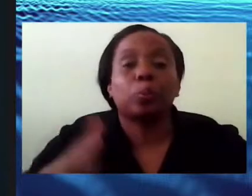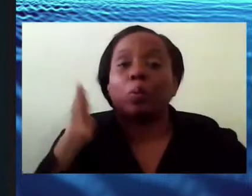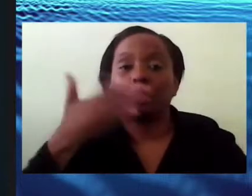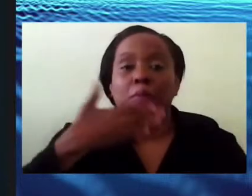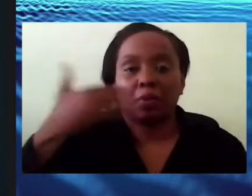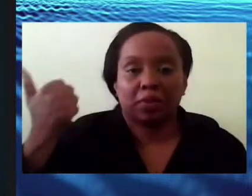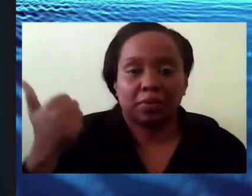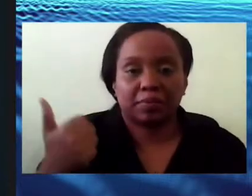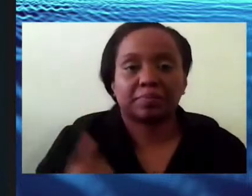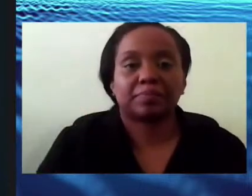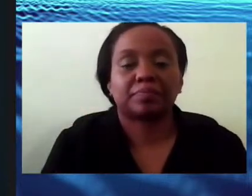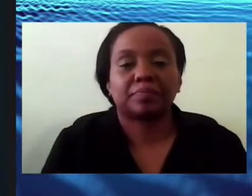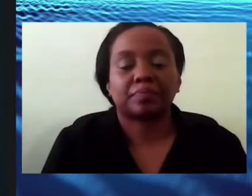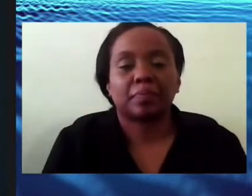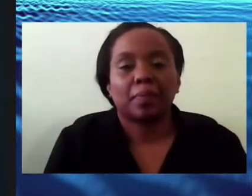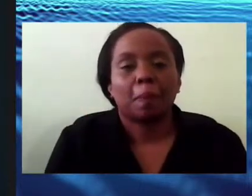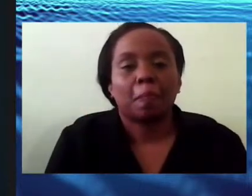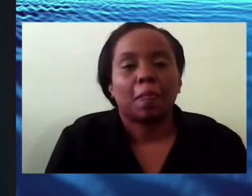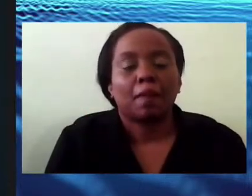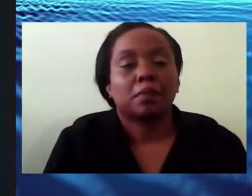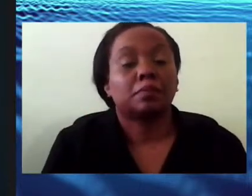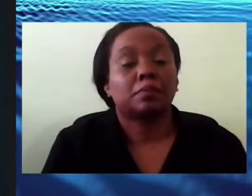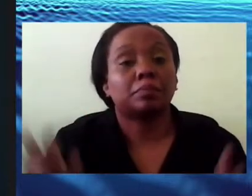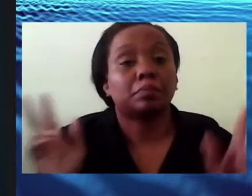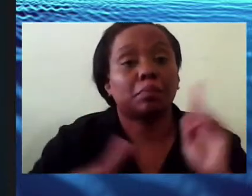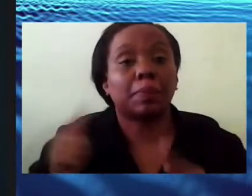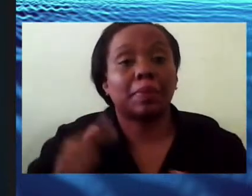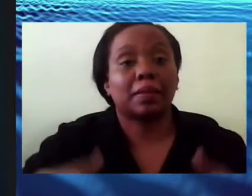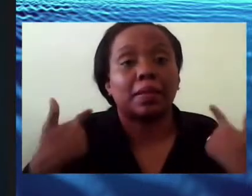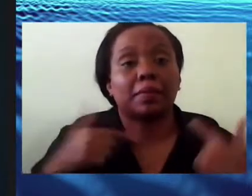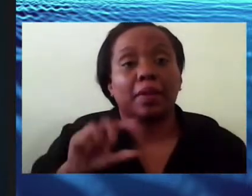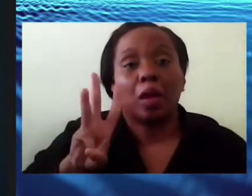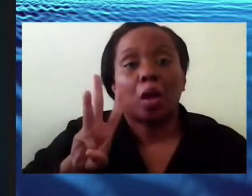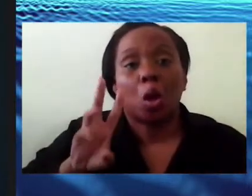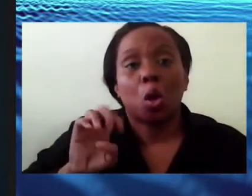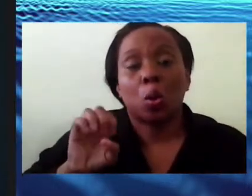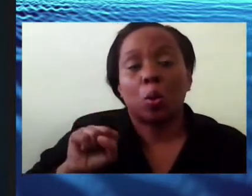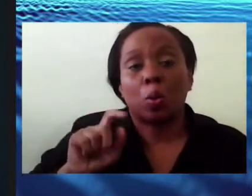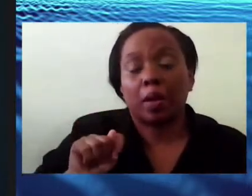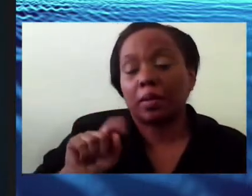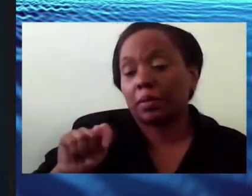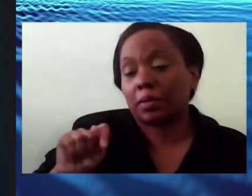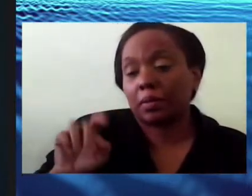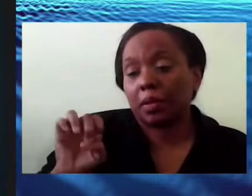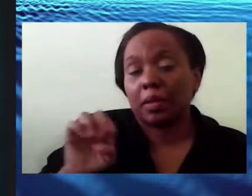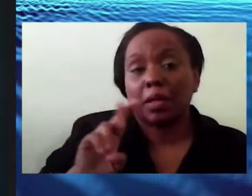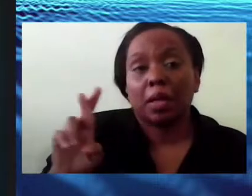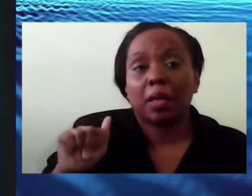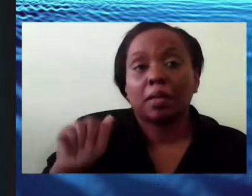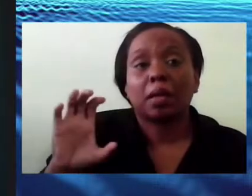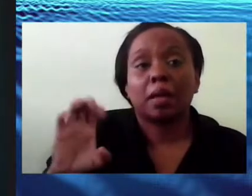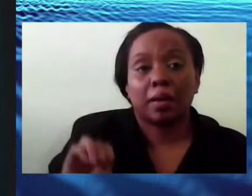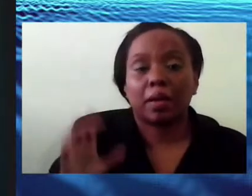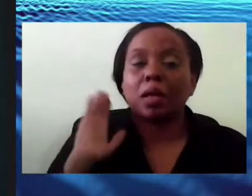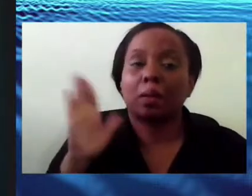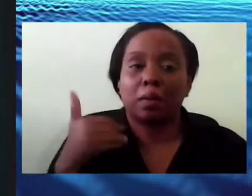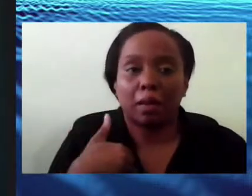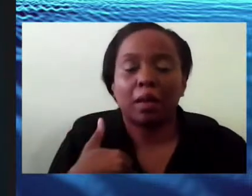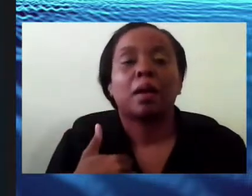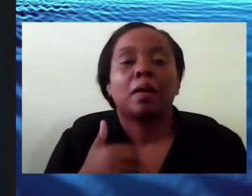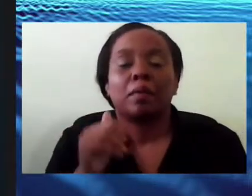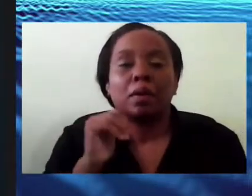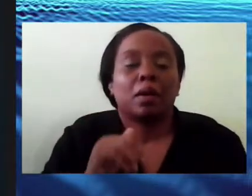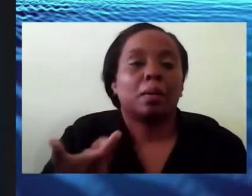West Terrace are having a community cleanup tomorrow, Saturday, April the 17th, to remove the ash from the roads. This gives the homeowners the opportunity to clean around their